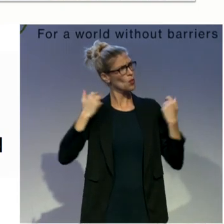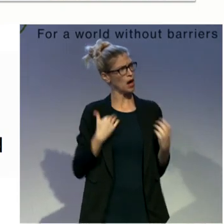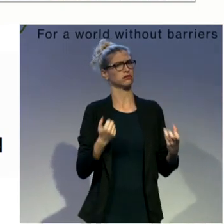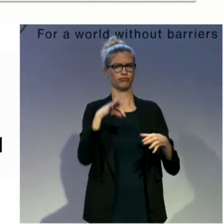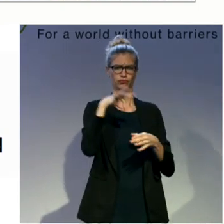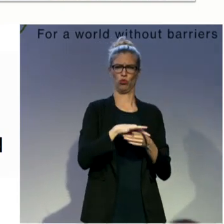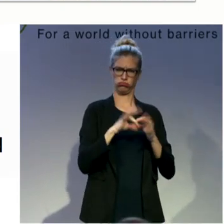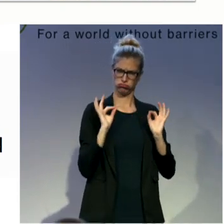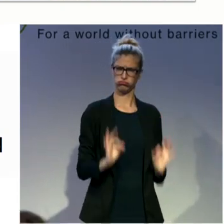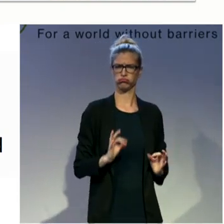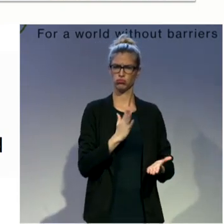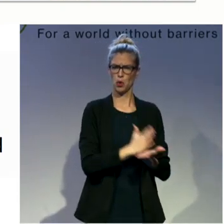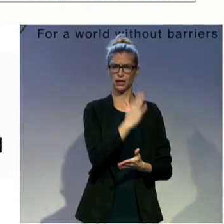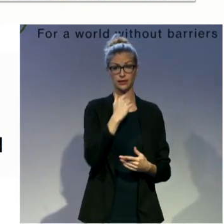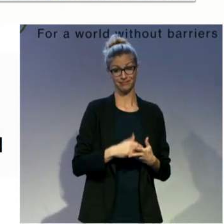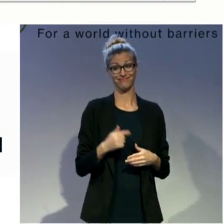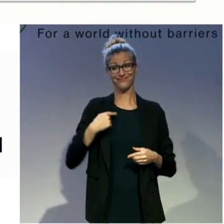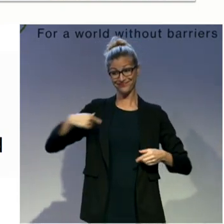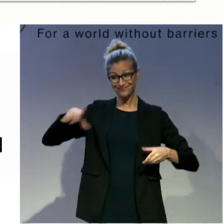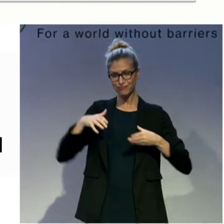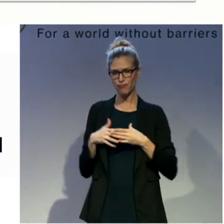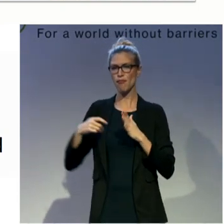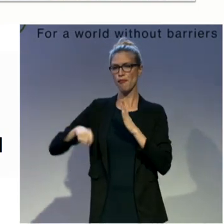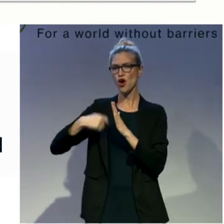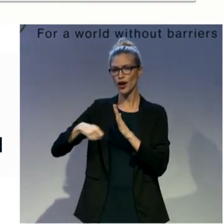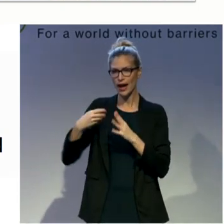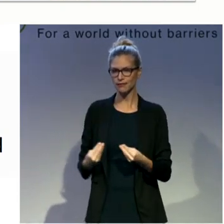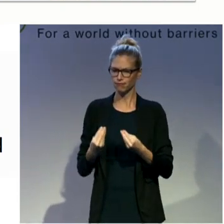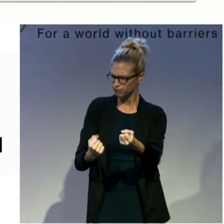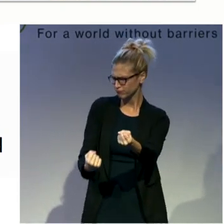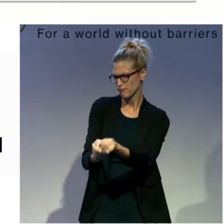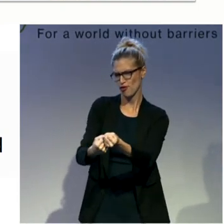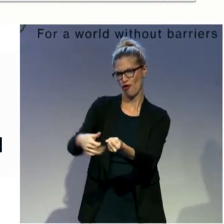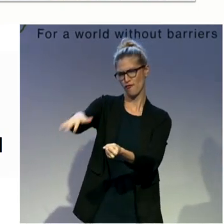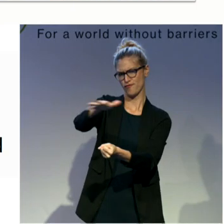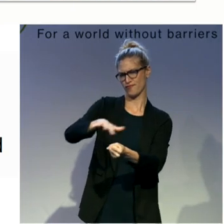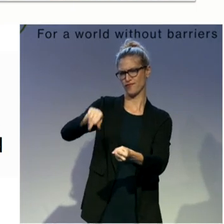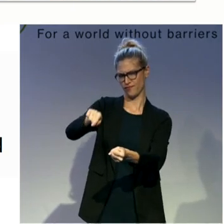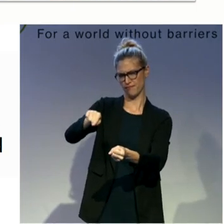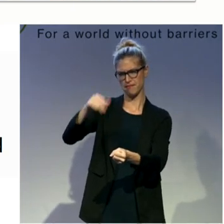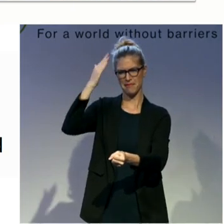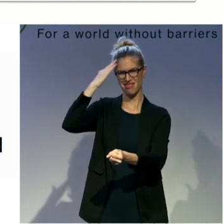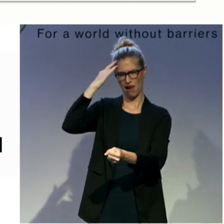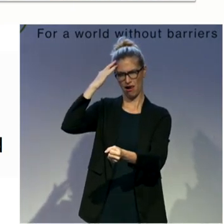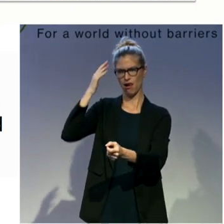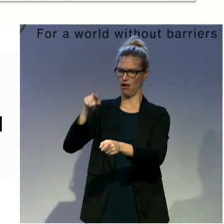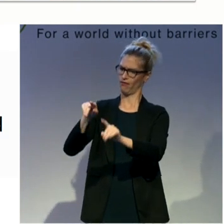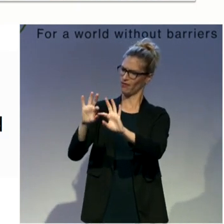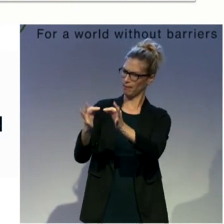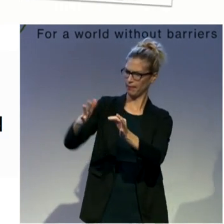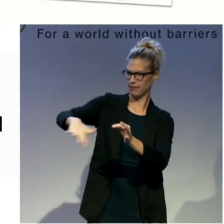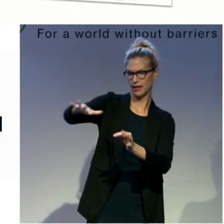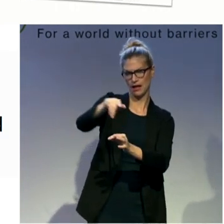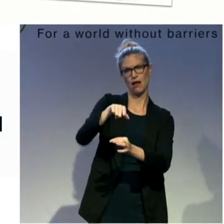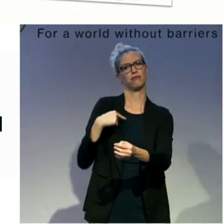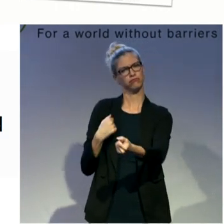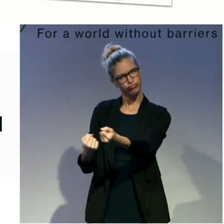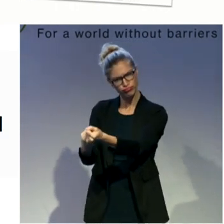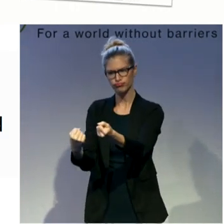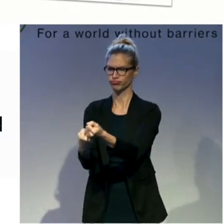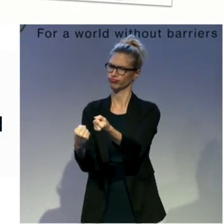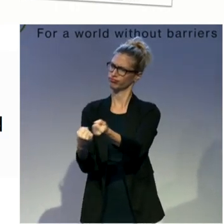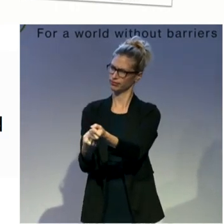are supporting people with intellectual disability and their families in this endeavor.